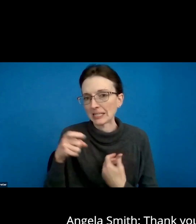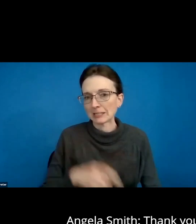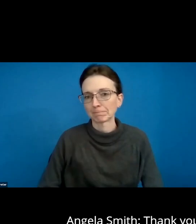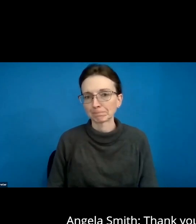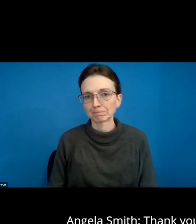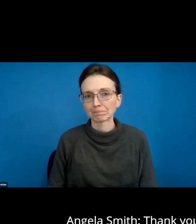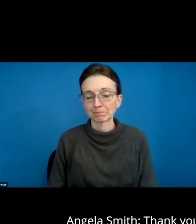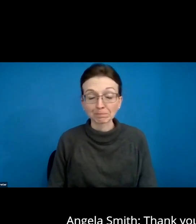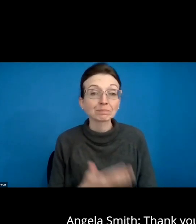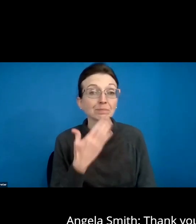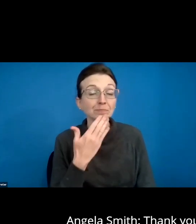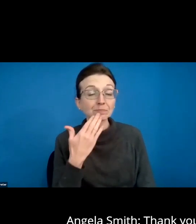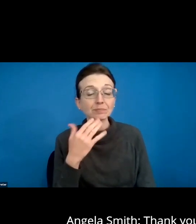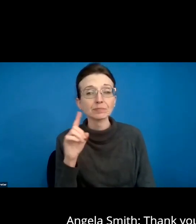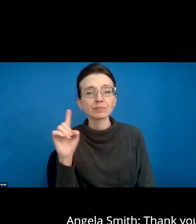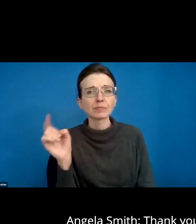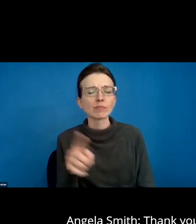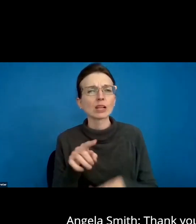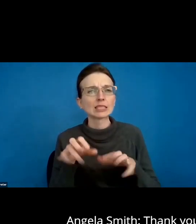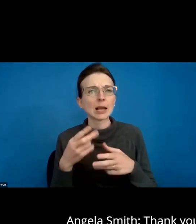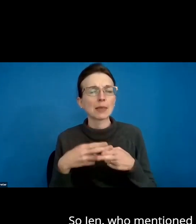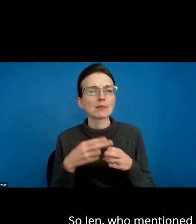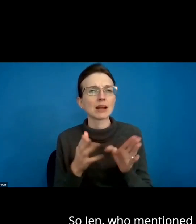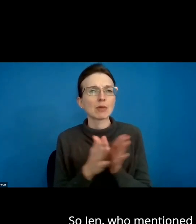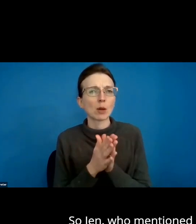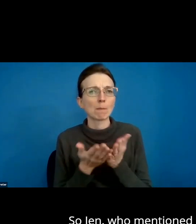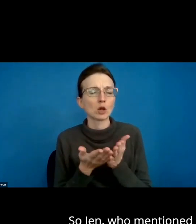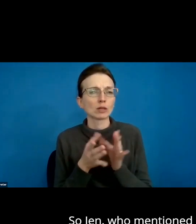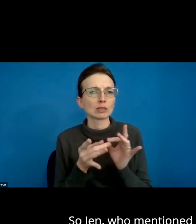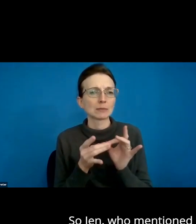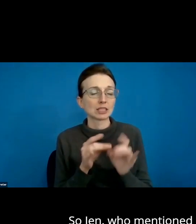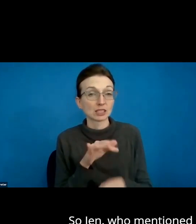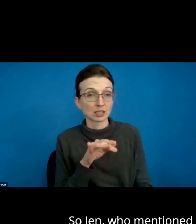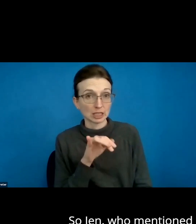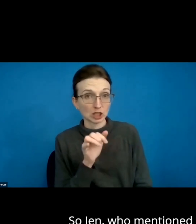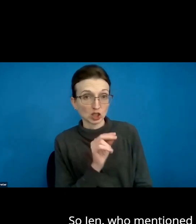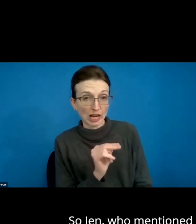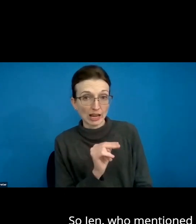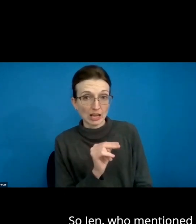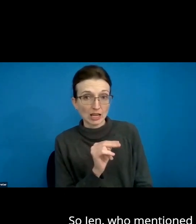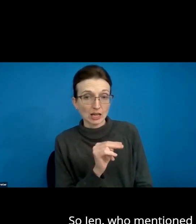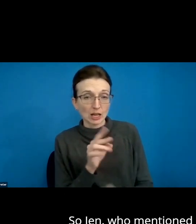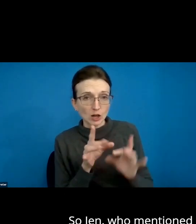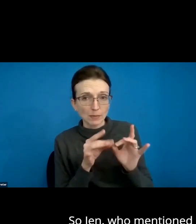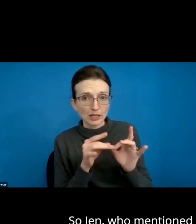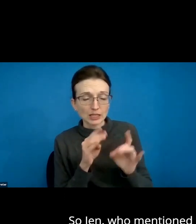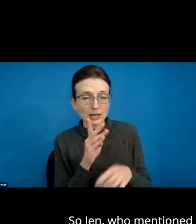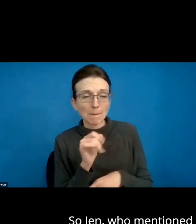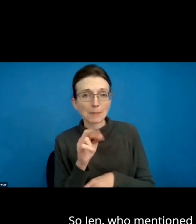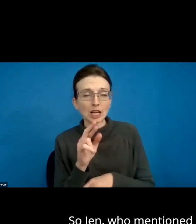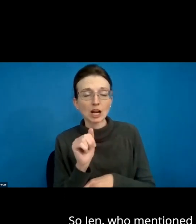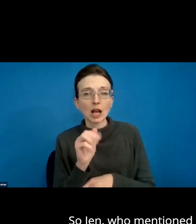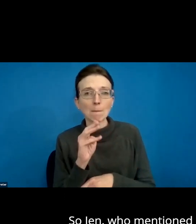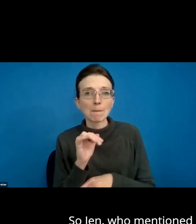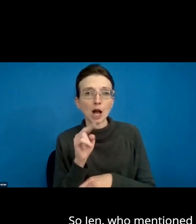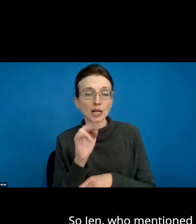Thank you. Someone is asking to type the name of the book in the chat. So Jen, who mentioned Blair Imani's book, do you